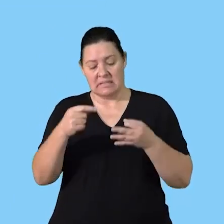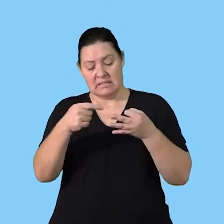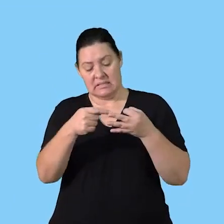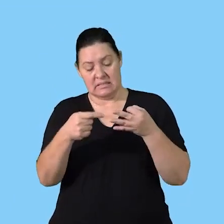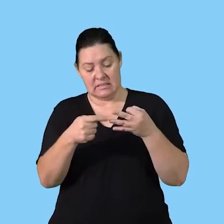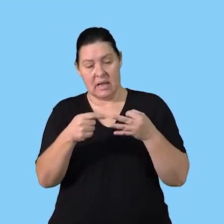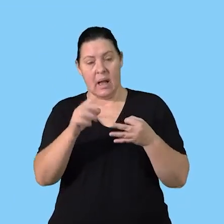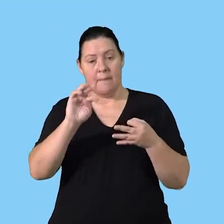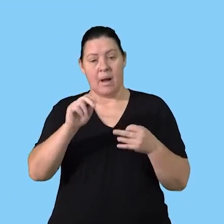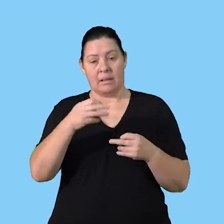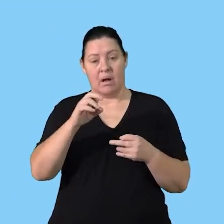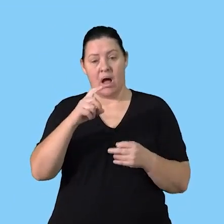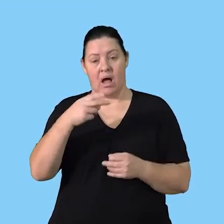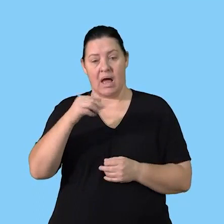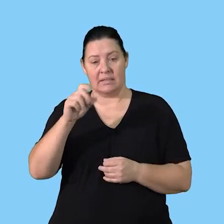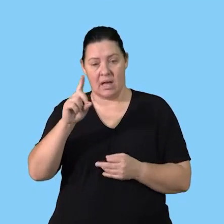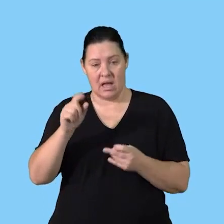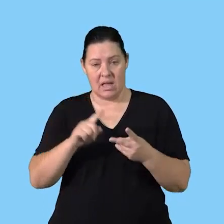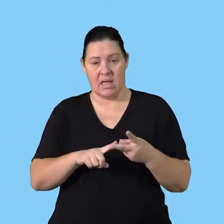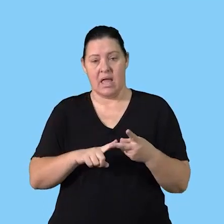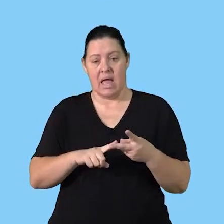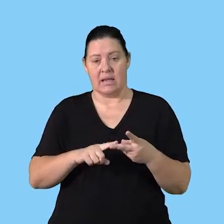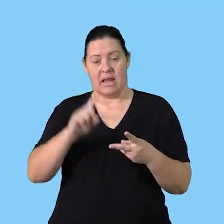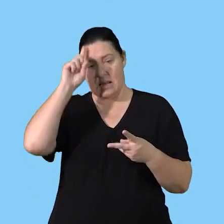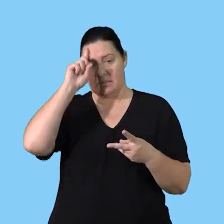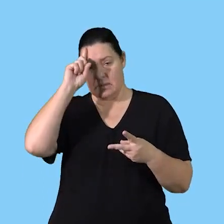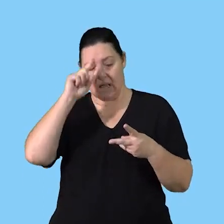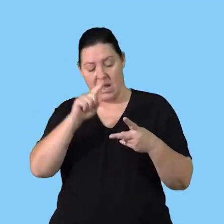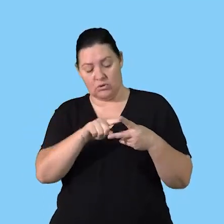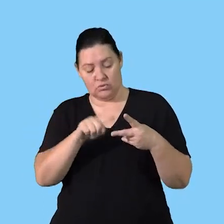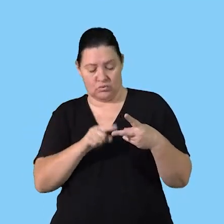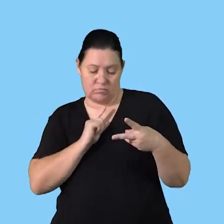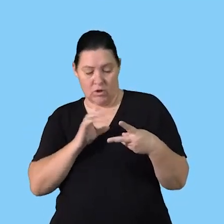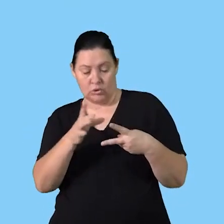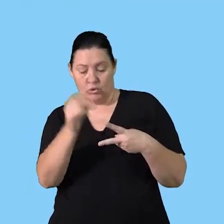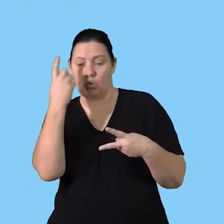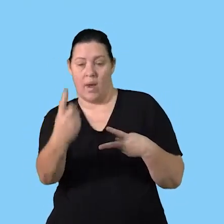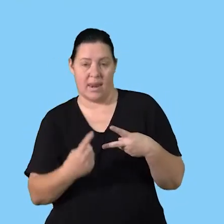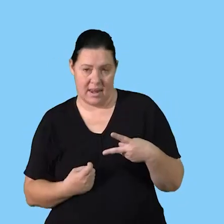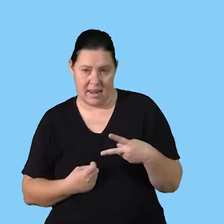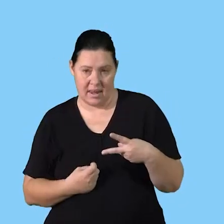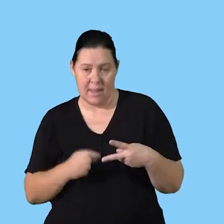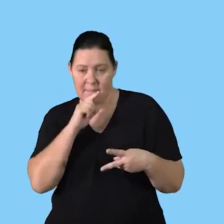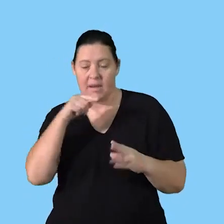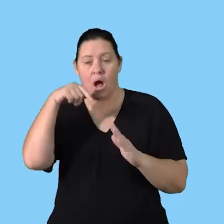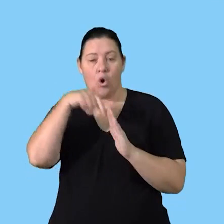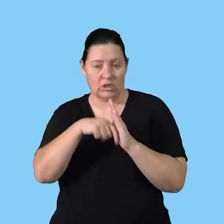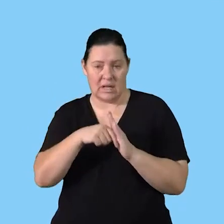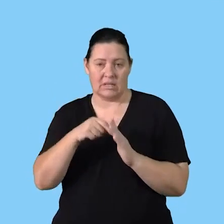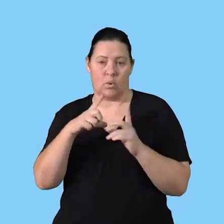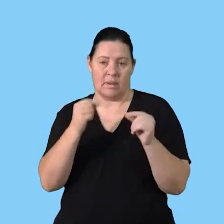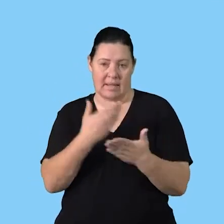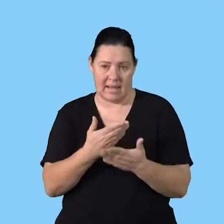between Mahatma Gandhi and Nelson Mandela. That will be allowing them to complete the